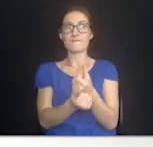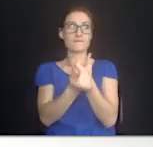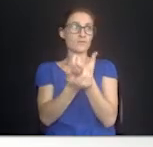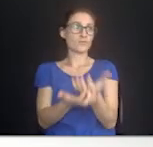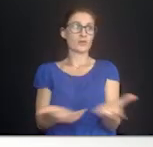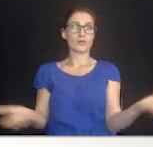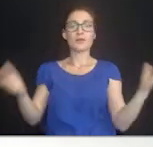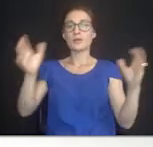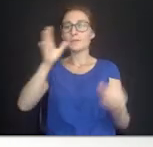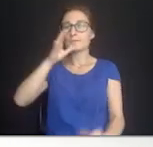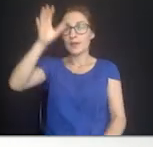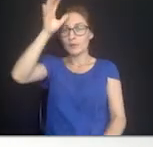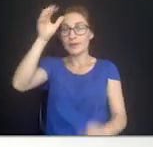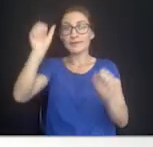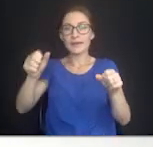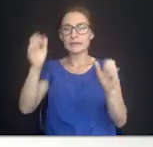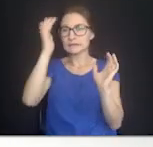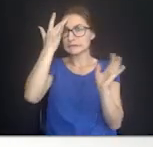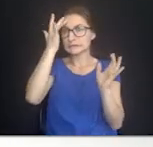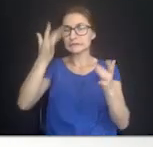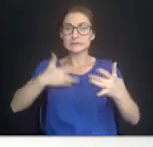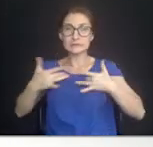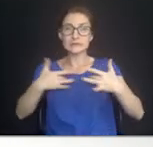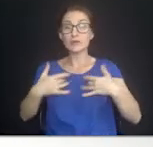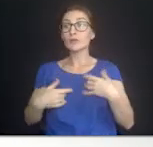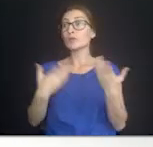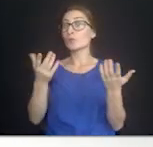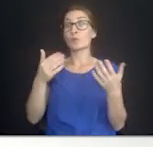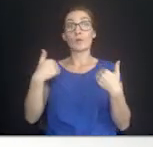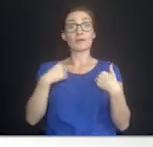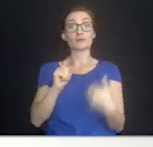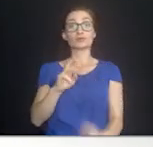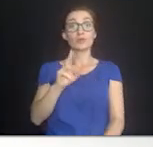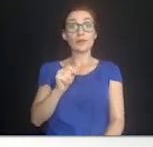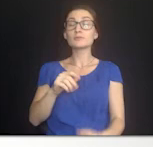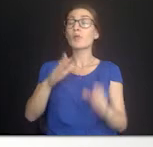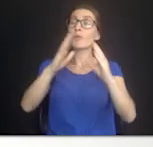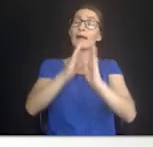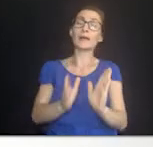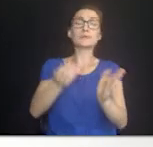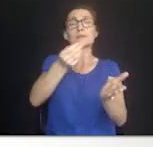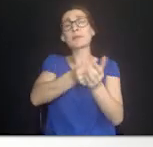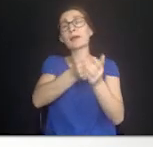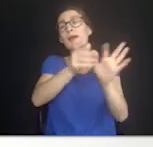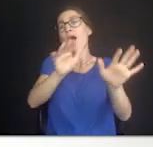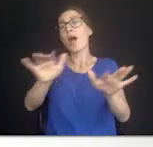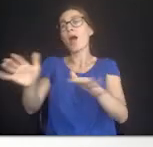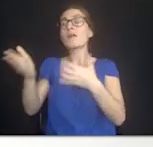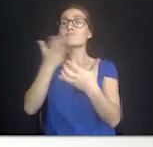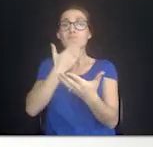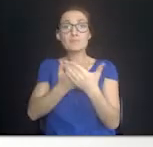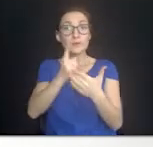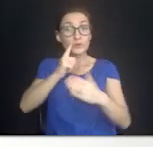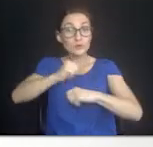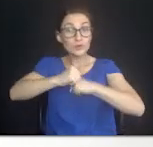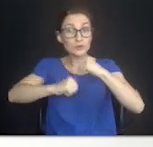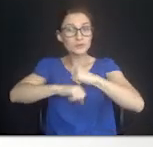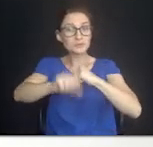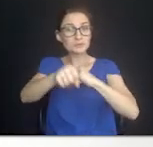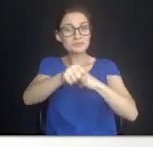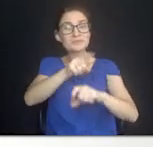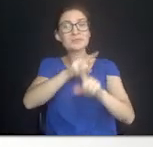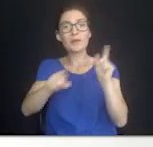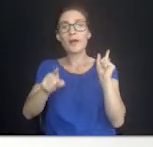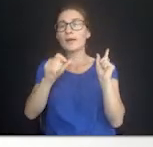So you have this trust, and here's the house, and here's the money, and it's a great thing to help you structure things. It doesn't say what the